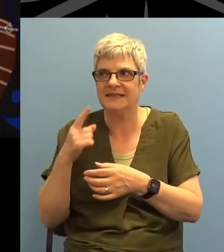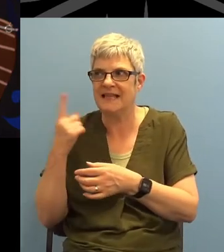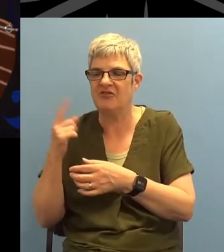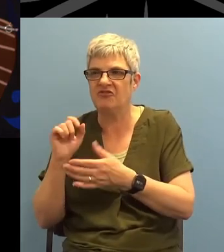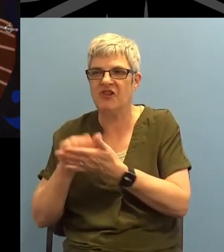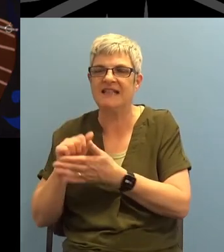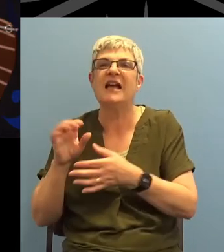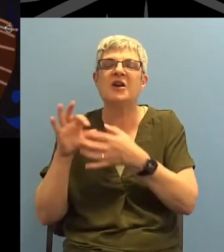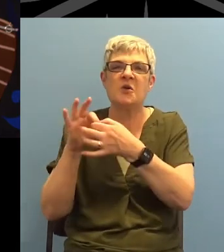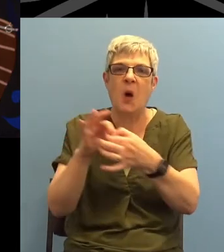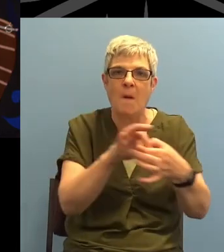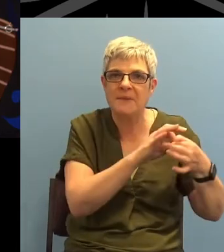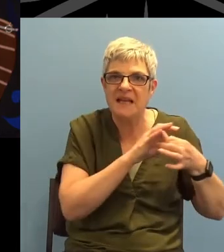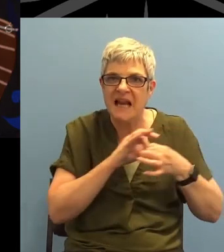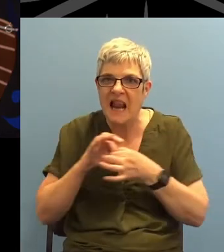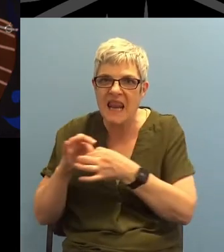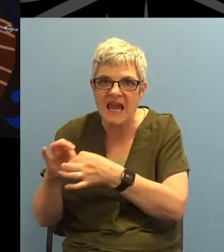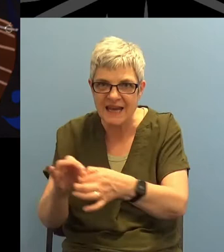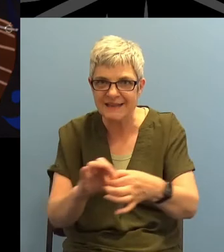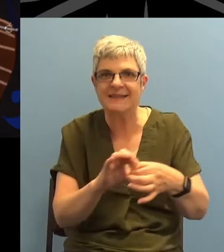and generously.